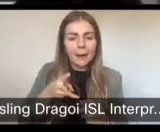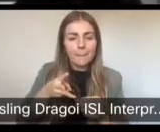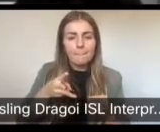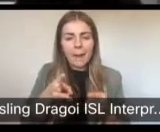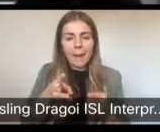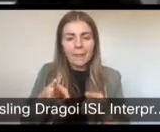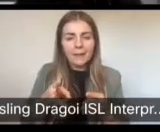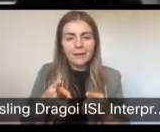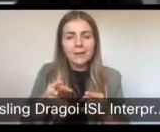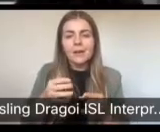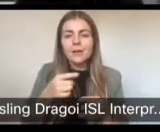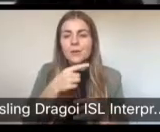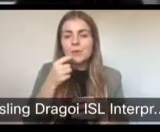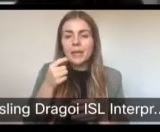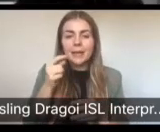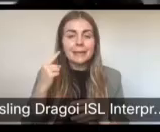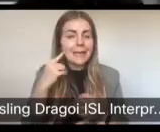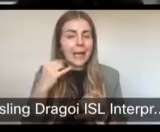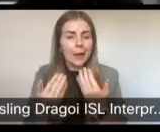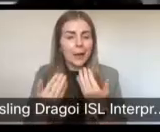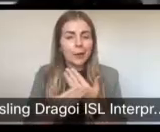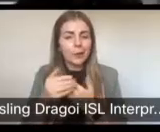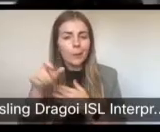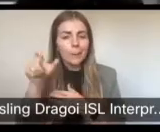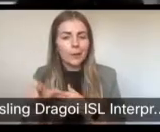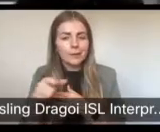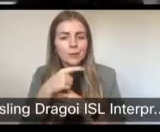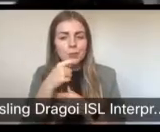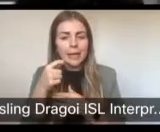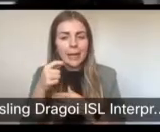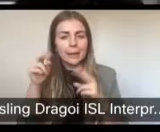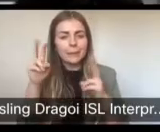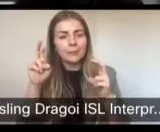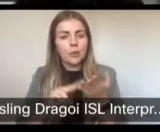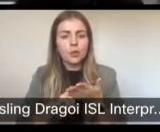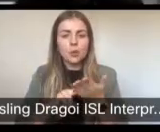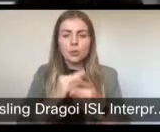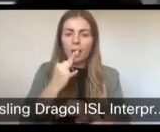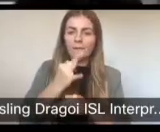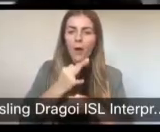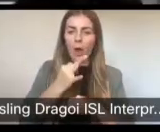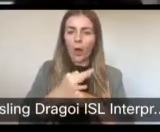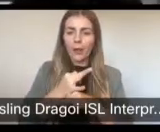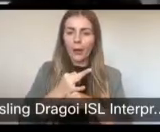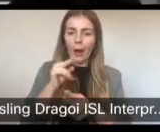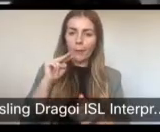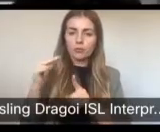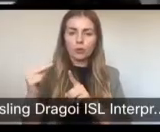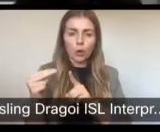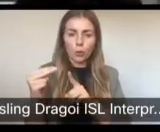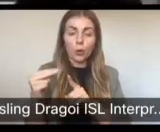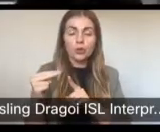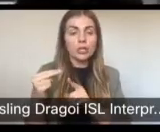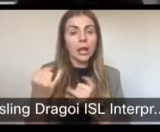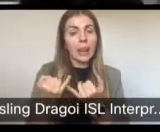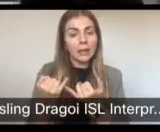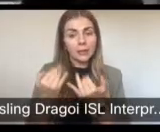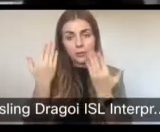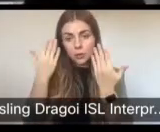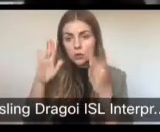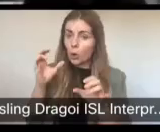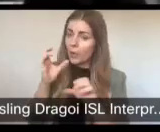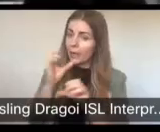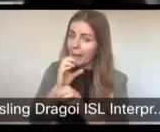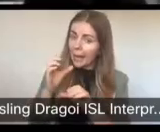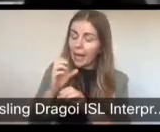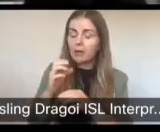like to take the fatherly approach. And sometimes the fatherly approach can be, I'm really fatherly and caring, but sometimes the fatherly approach